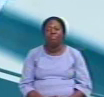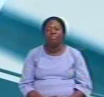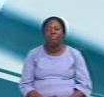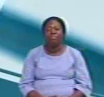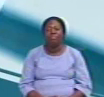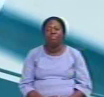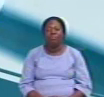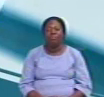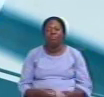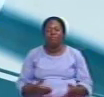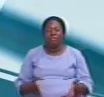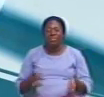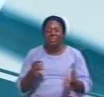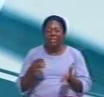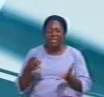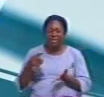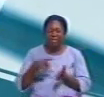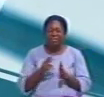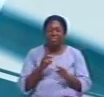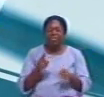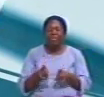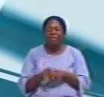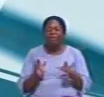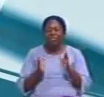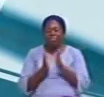let's rise up as we pray together.